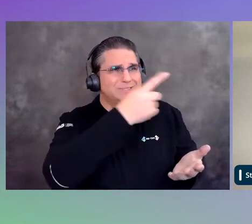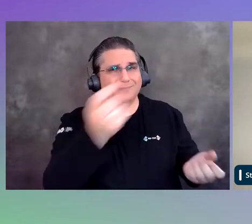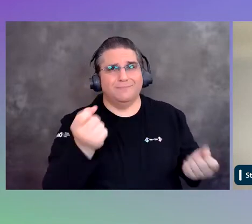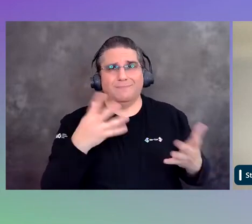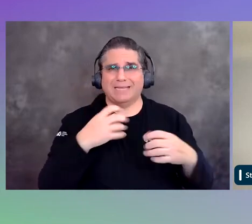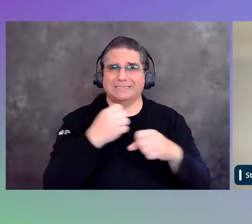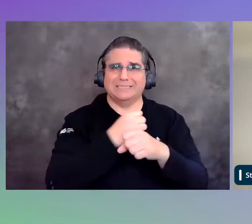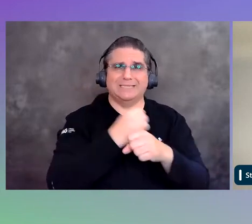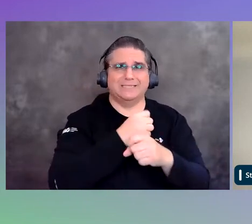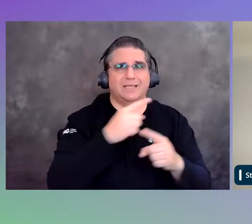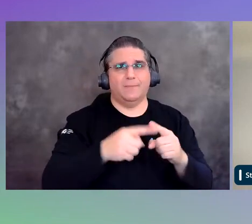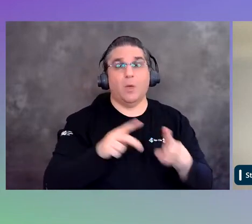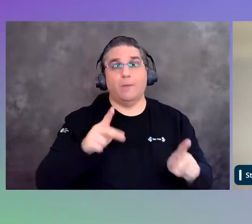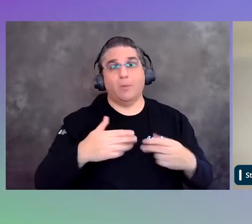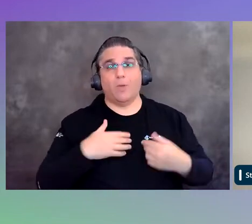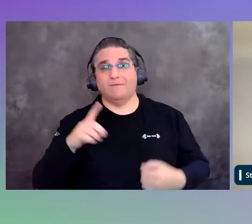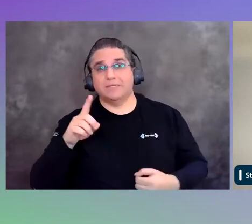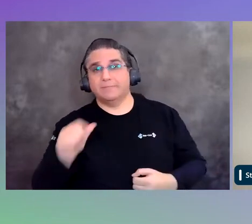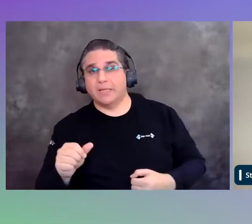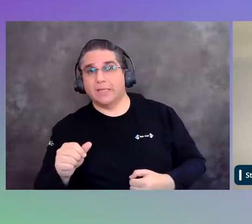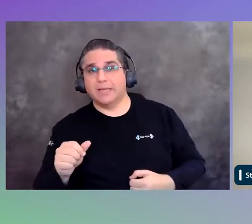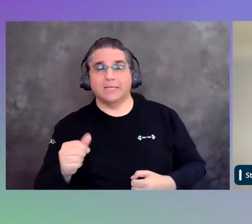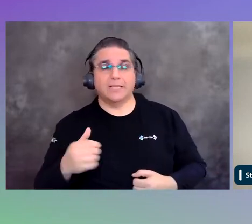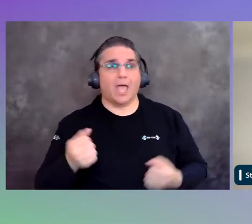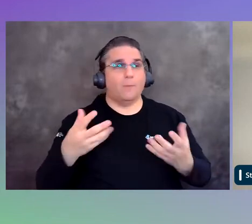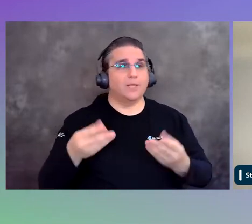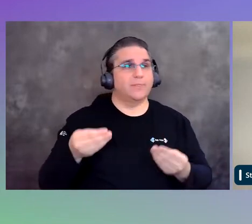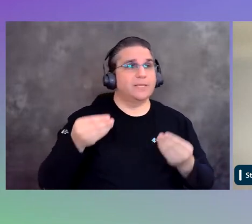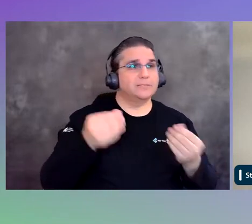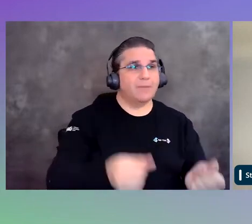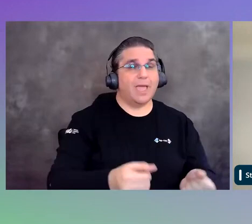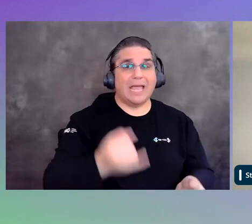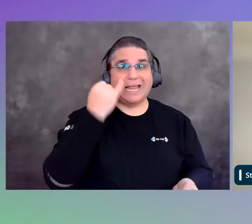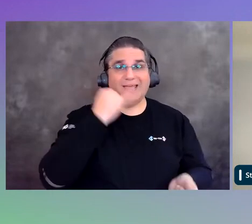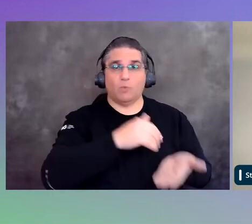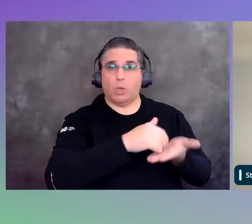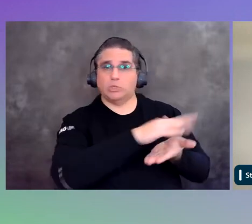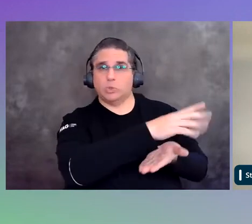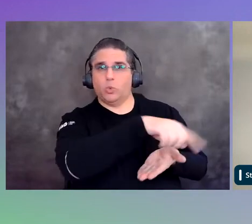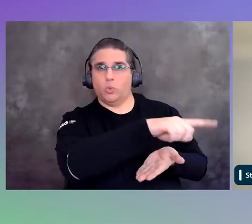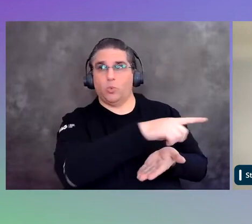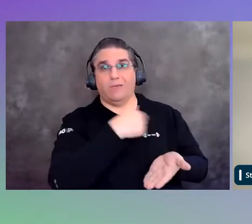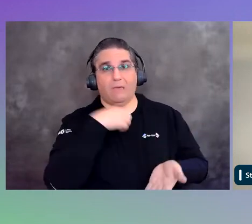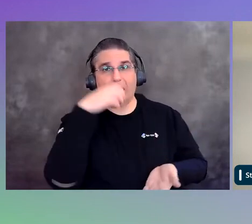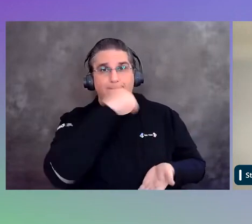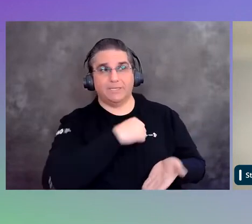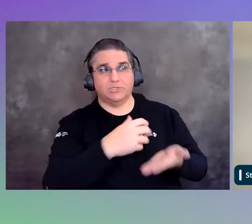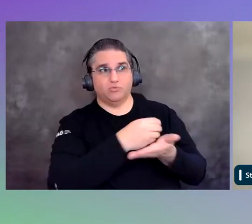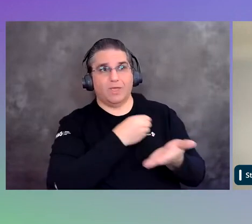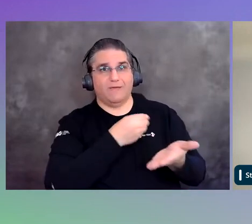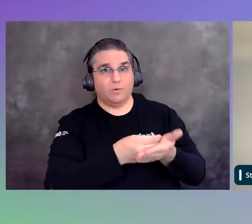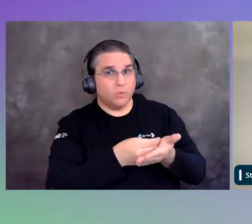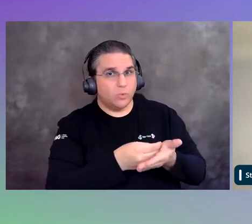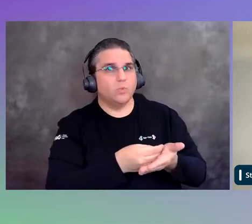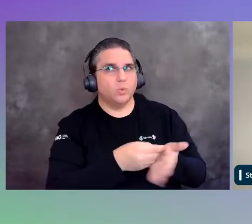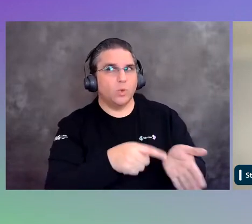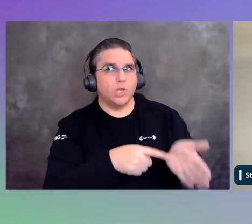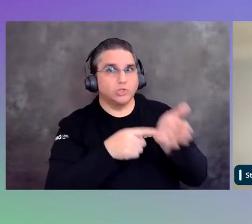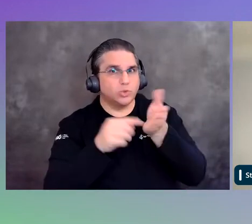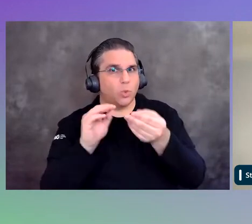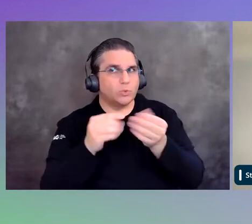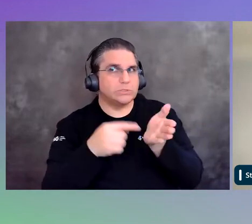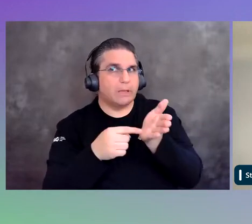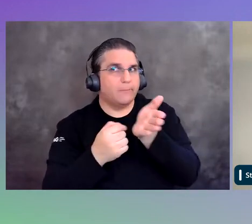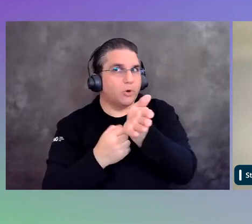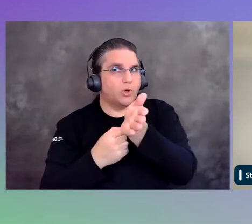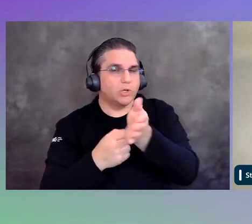amount of people with disabilities, and depending on region the amount of revenue you're missing out on by not doing that. And also, if you've got a fully